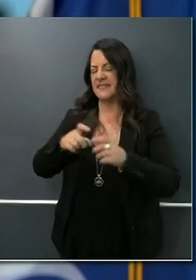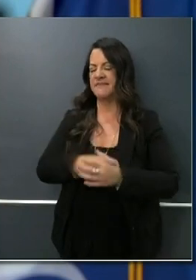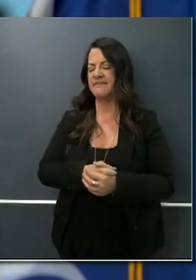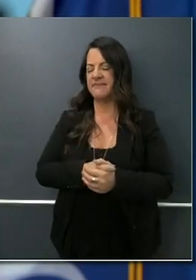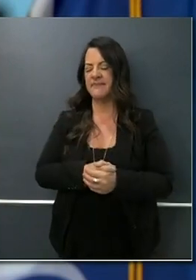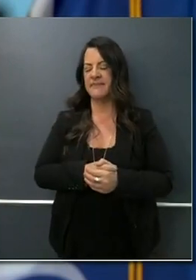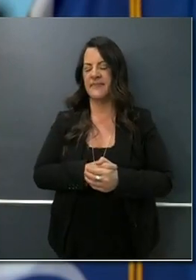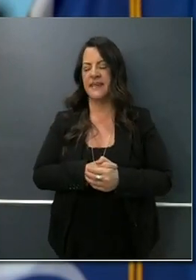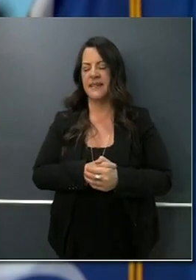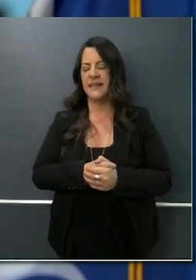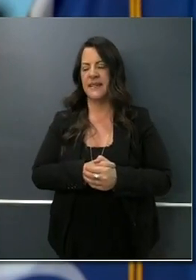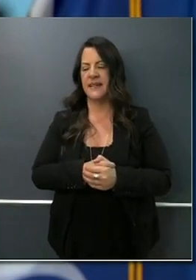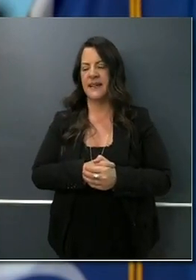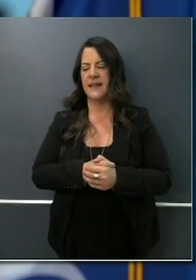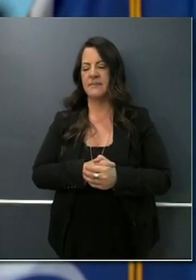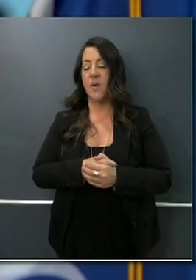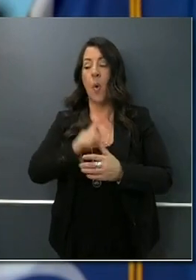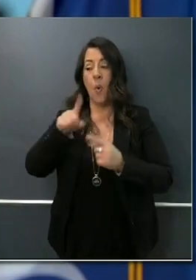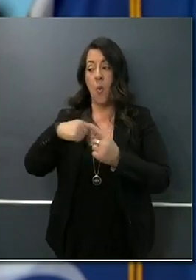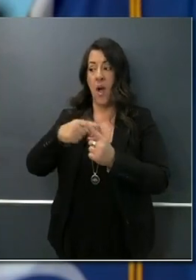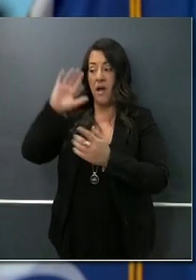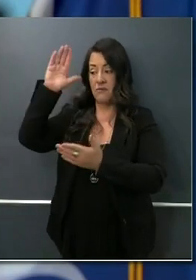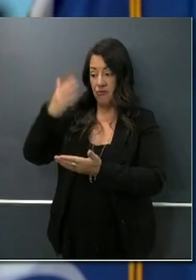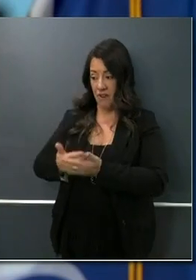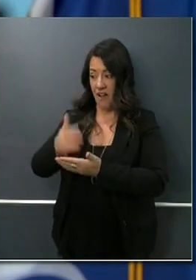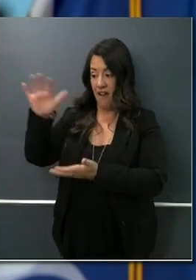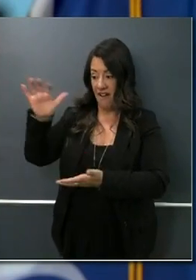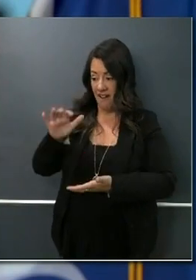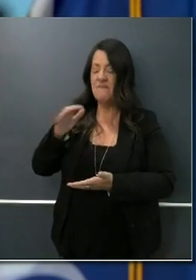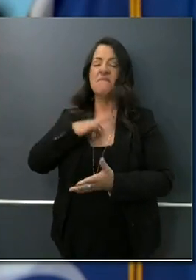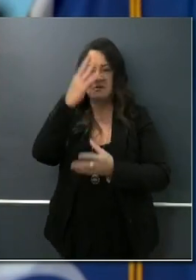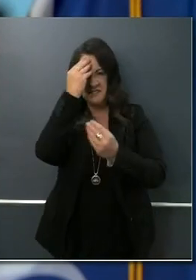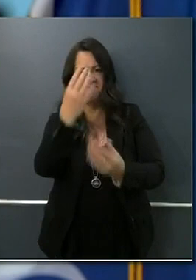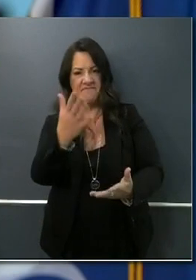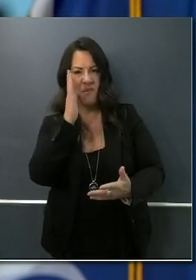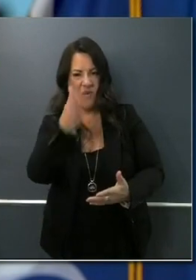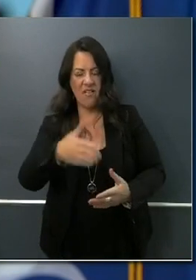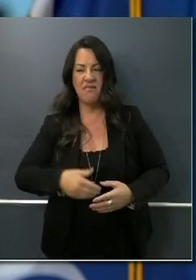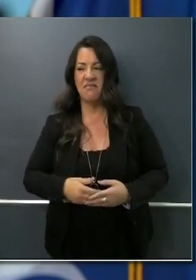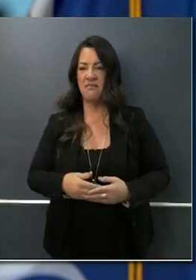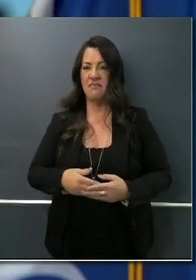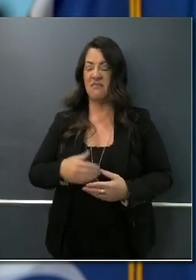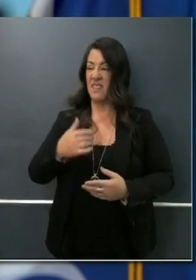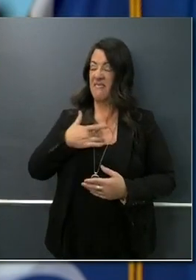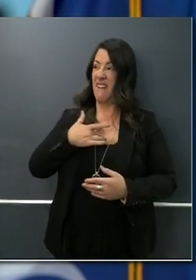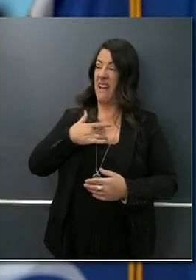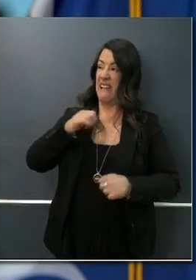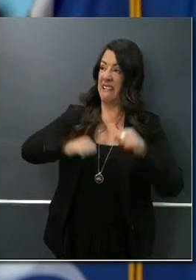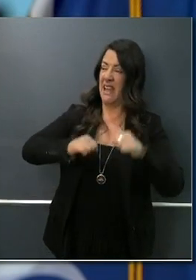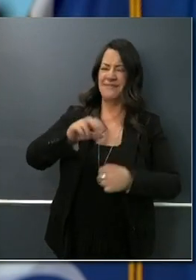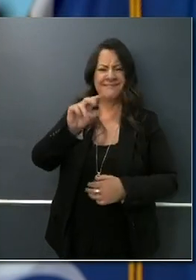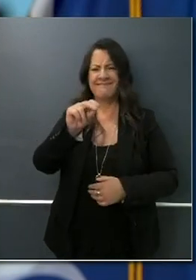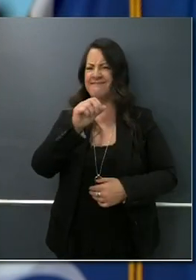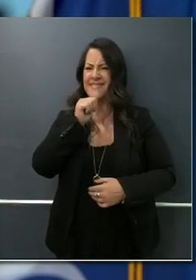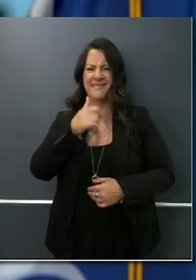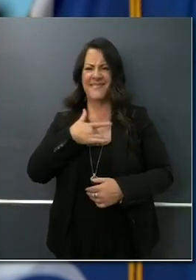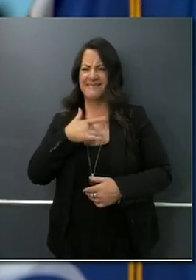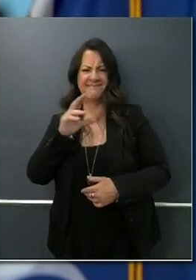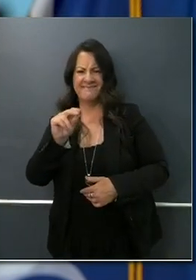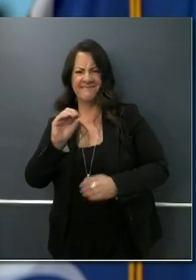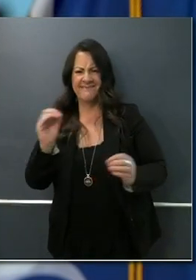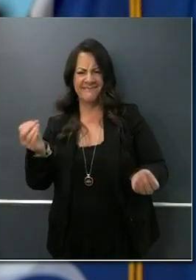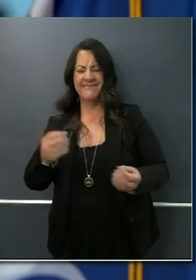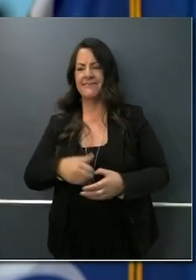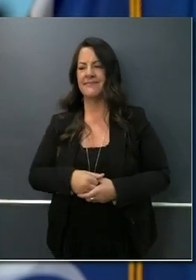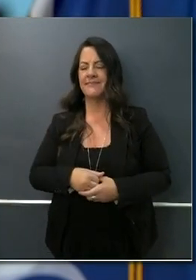But when that comes in, I'll let you know, and there's nothing to suggest it won't happen. We'll still need multiples of that, and so by no stretch of